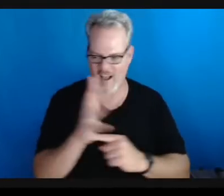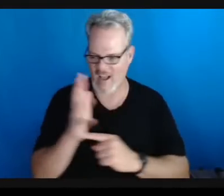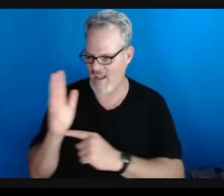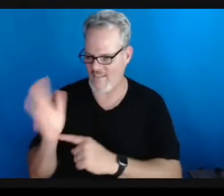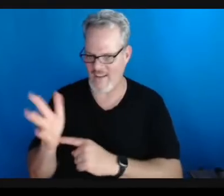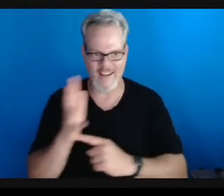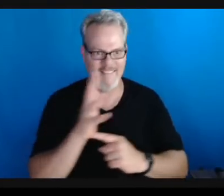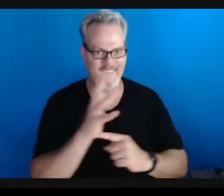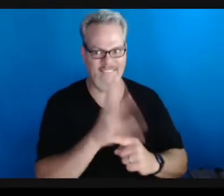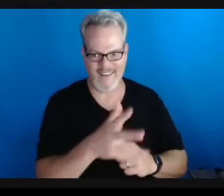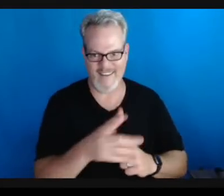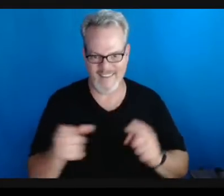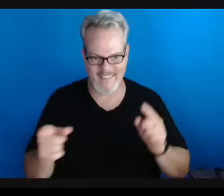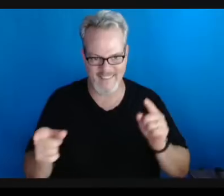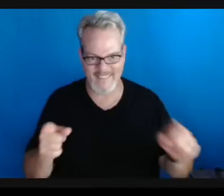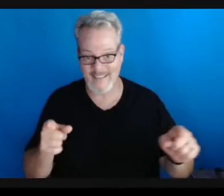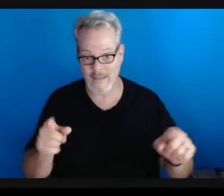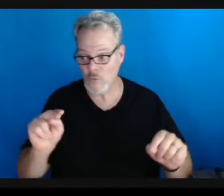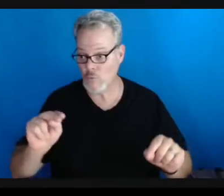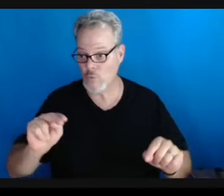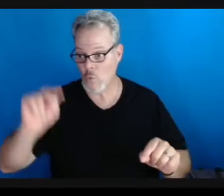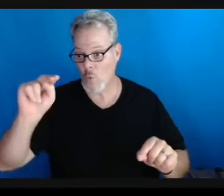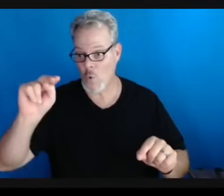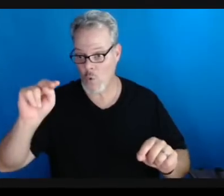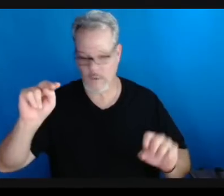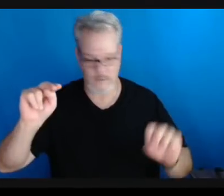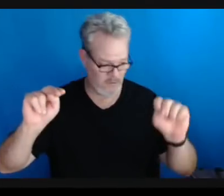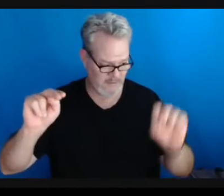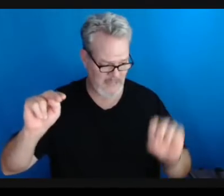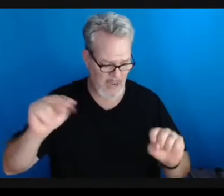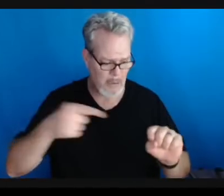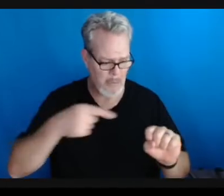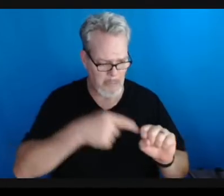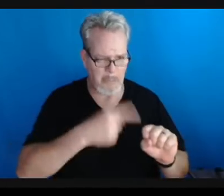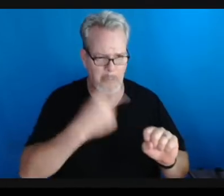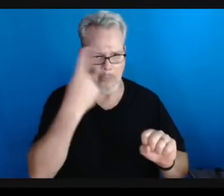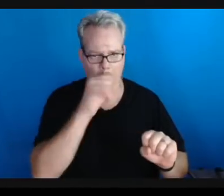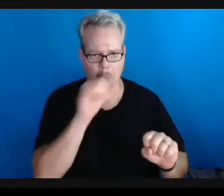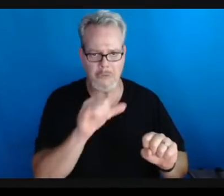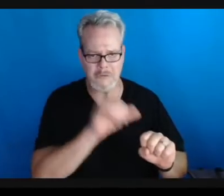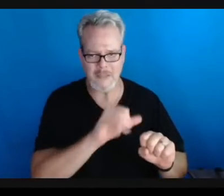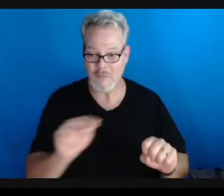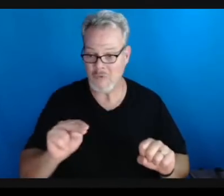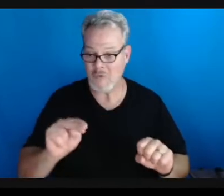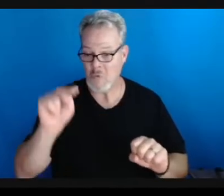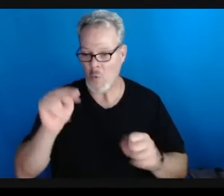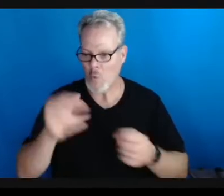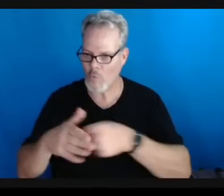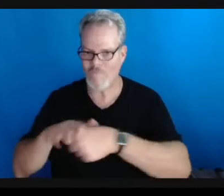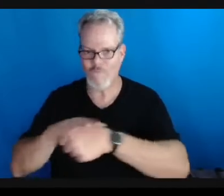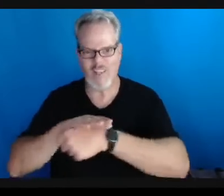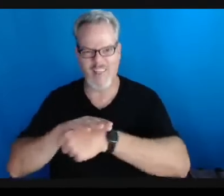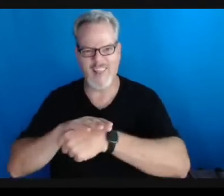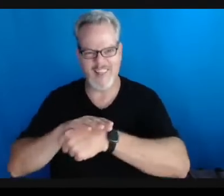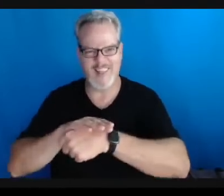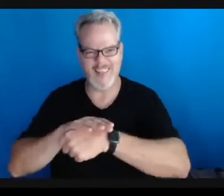south vent, looks the same. The north vent looks a little emptier and looks a little fuller right there. And that's,